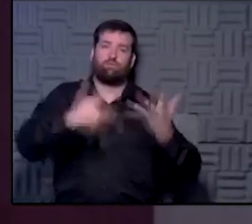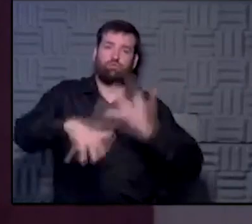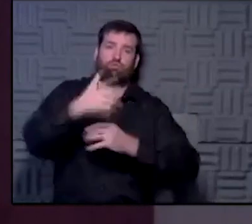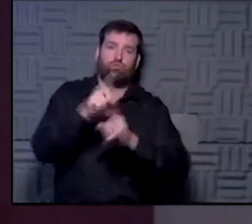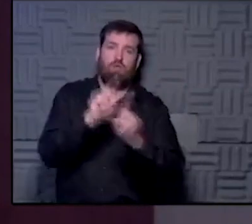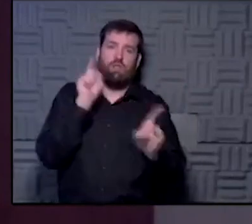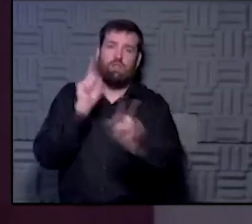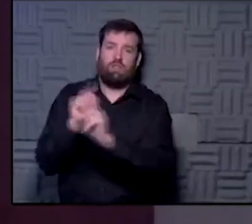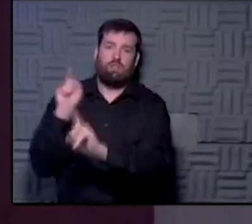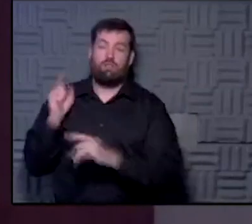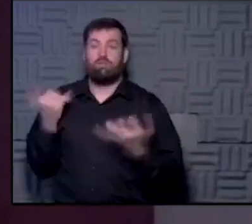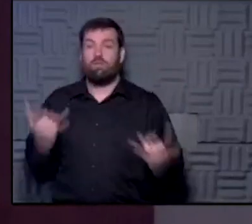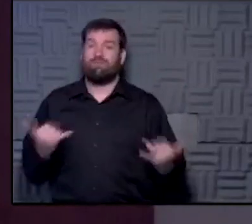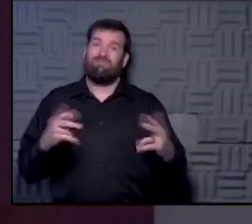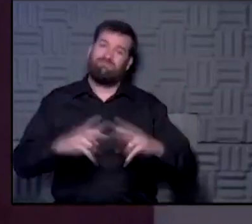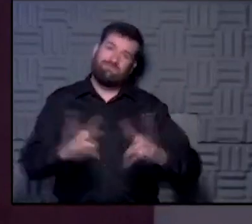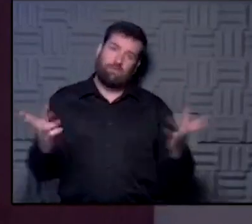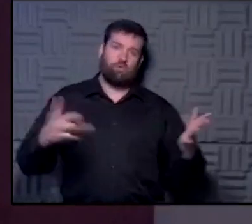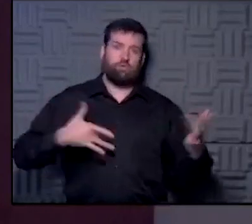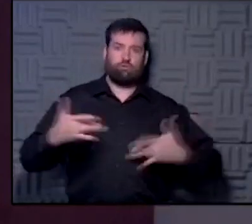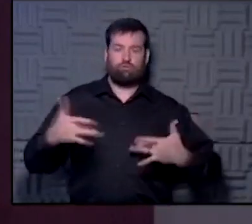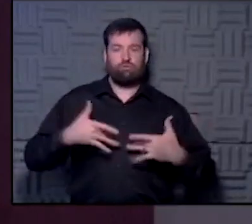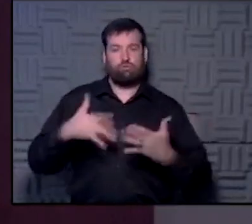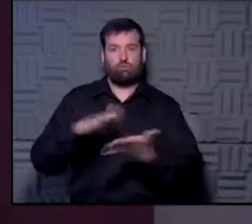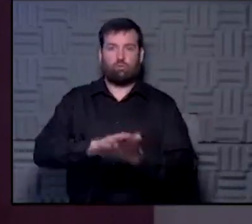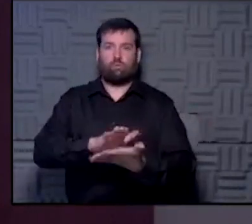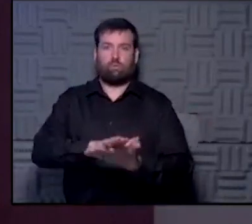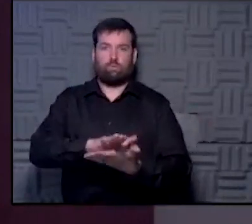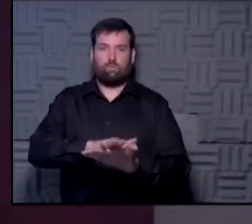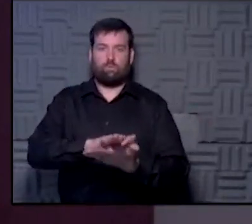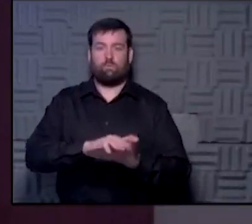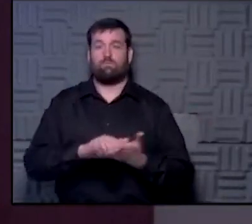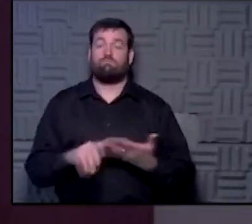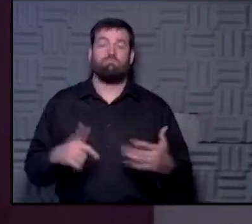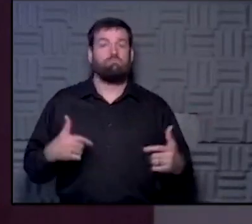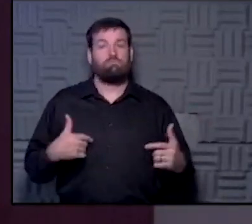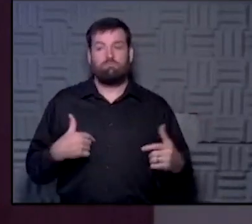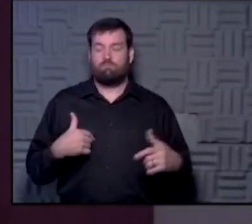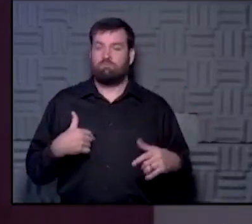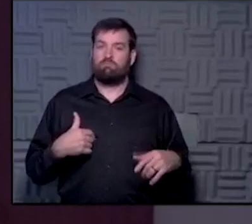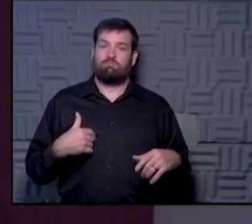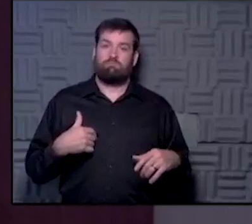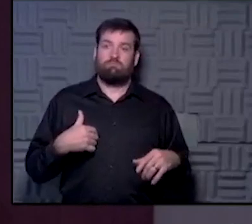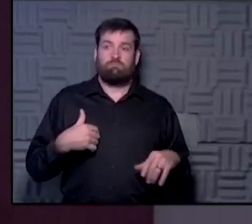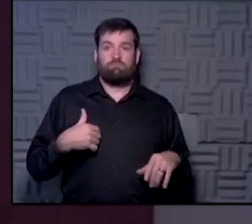now, we certainly are very concerned about the school situation. By and large, we've had very good,